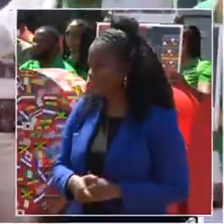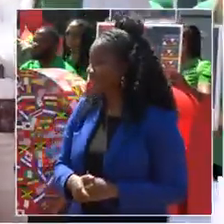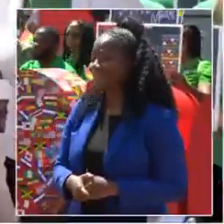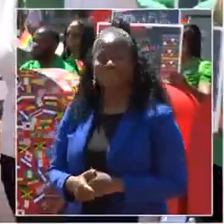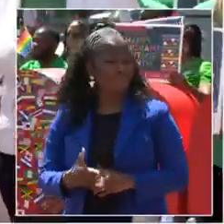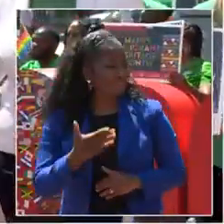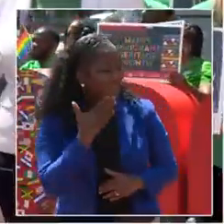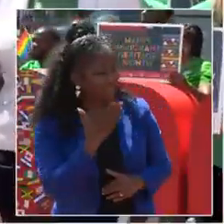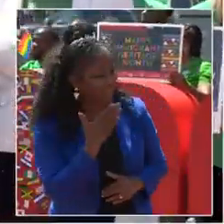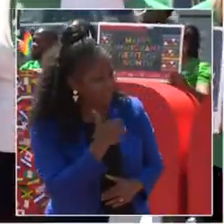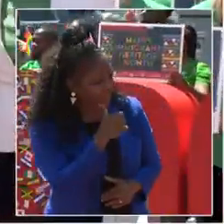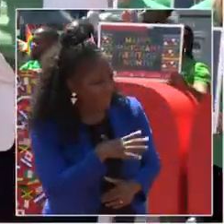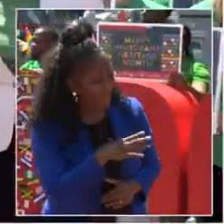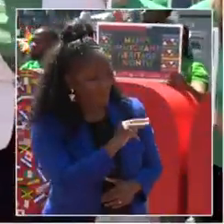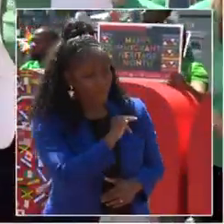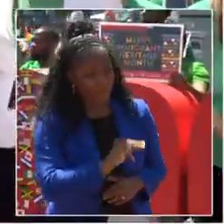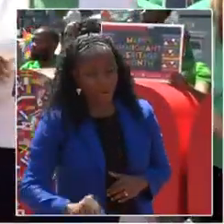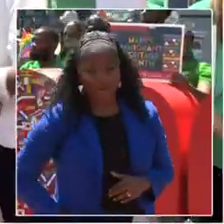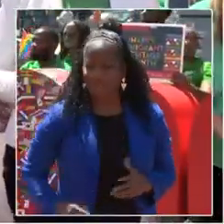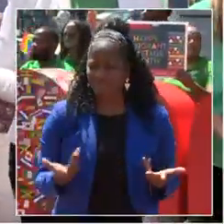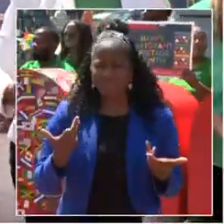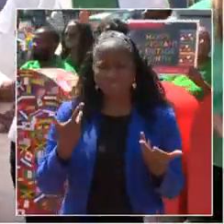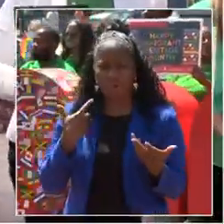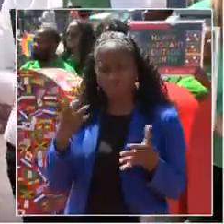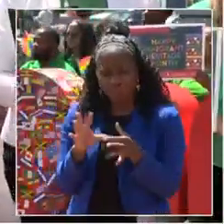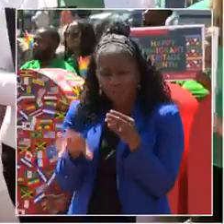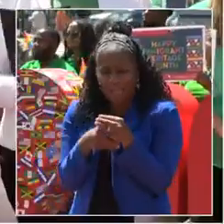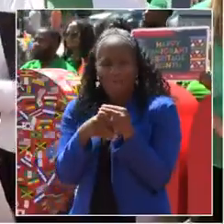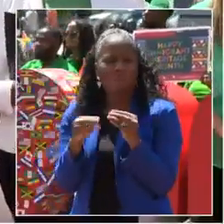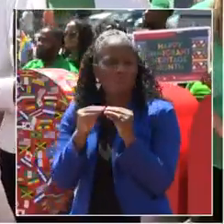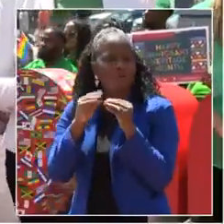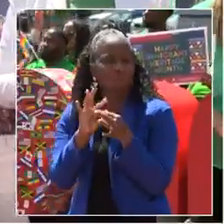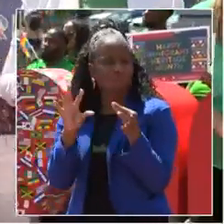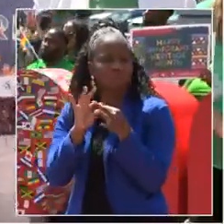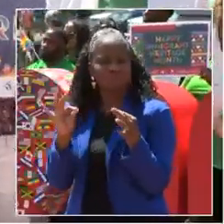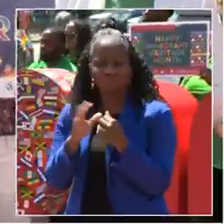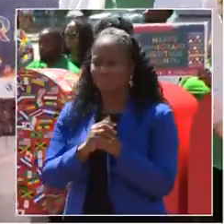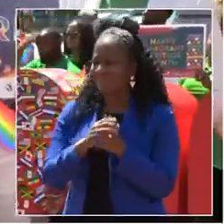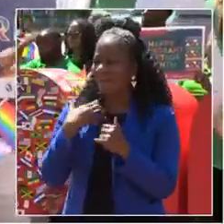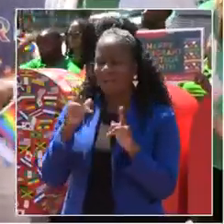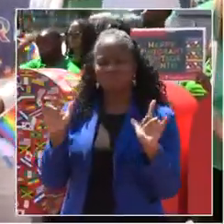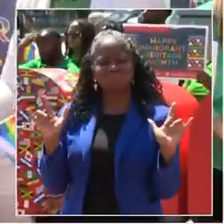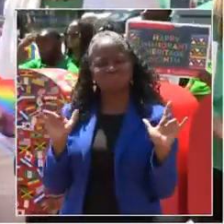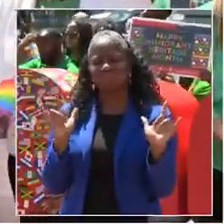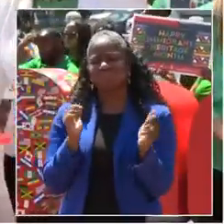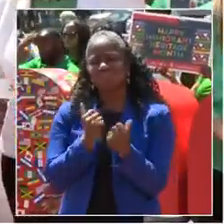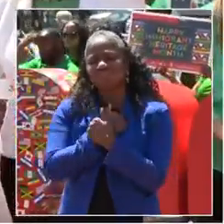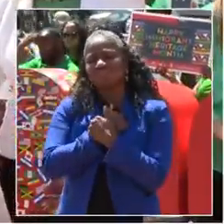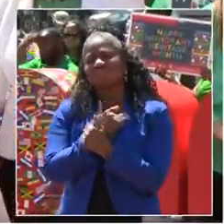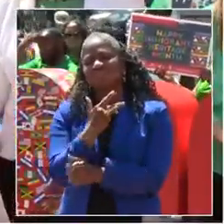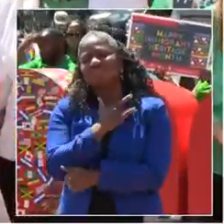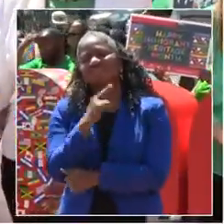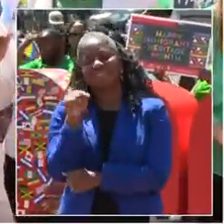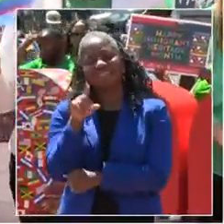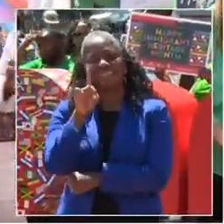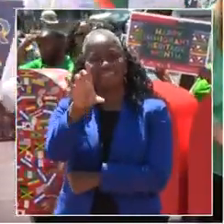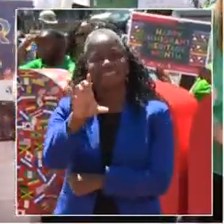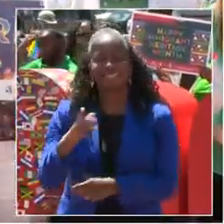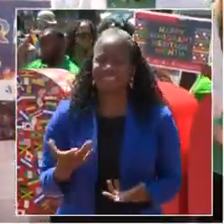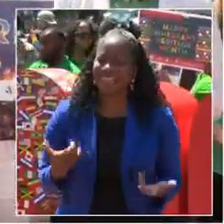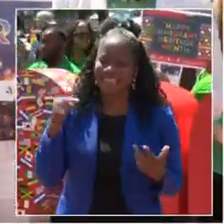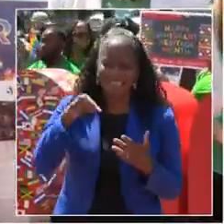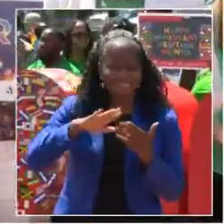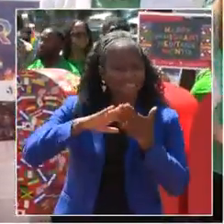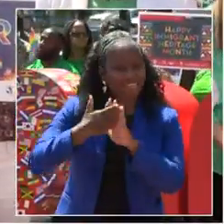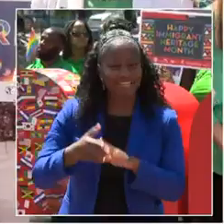Thank you, Madam Mayor. Just picking up where the mayor left off, I love this city. My God, I love this city, and especially when we